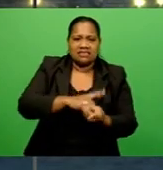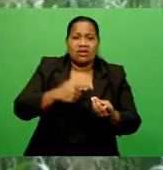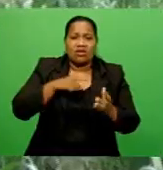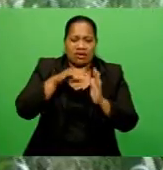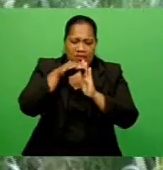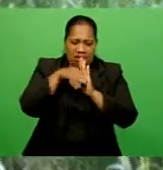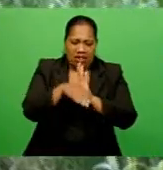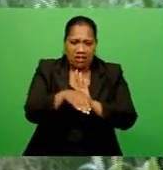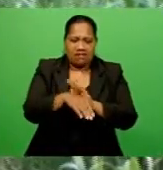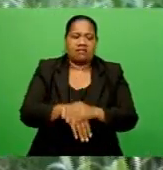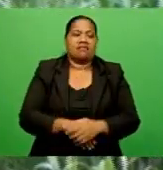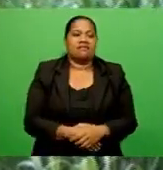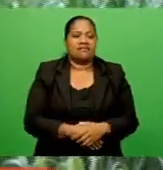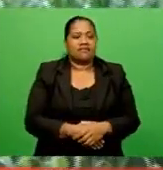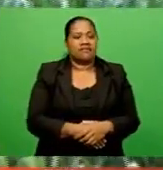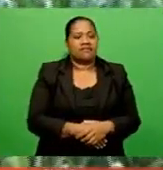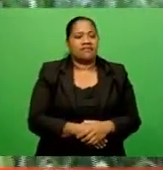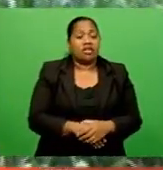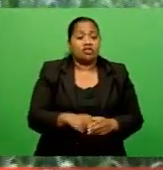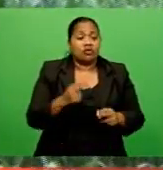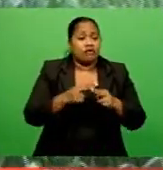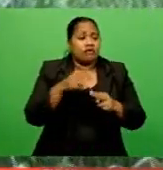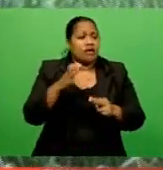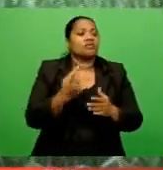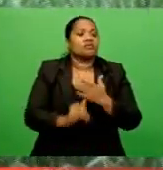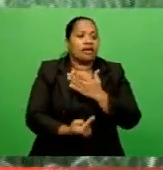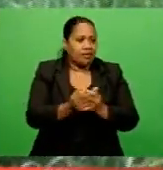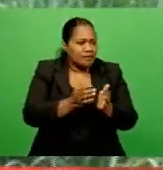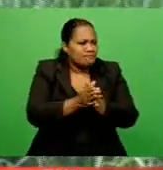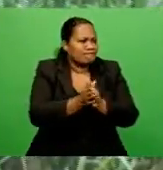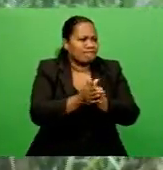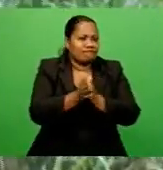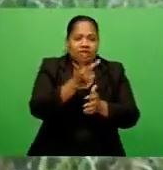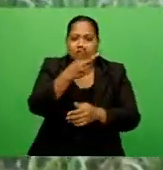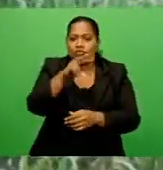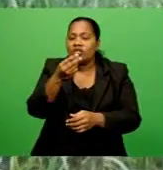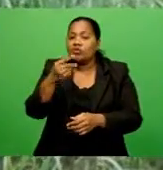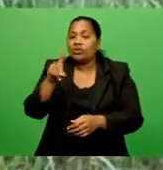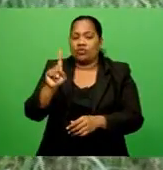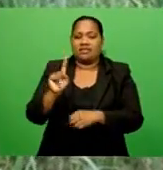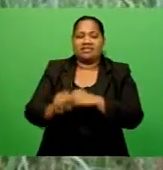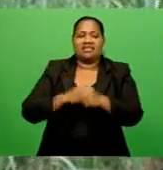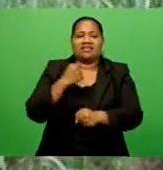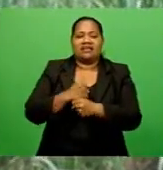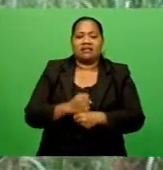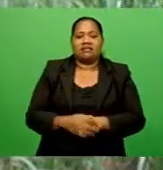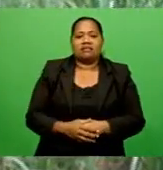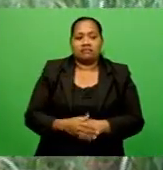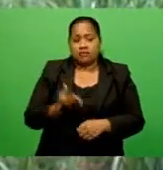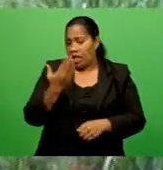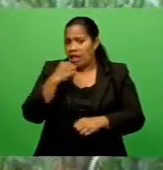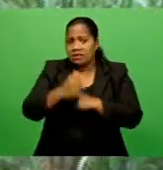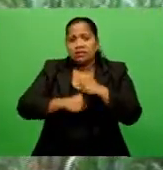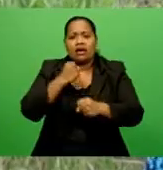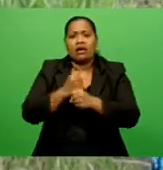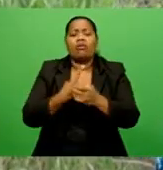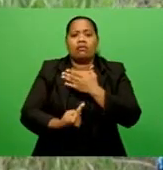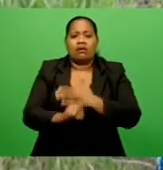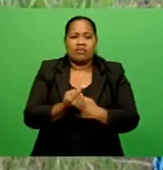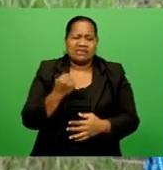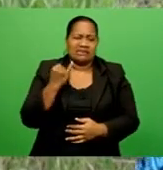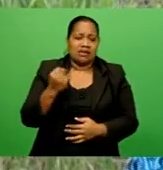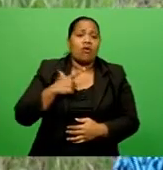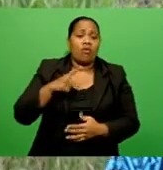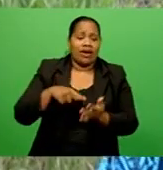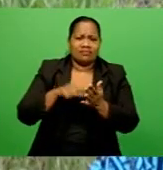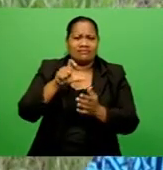reports. These farmers are looking forward to a better 2021 season. Last season was really bad because of the cyclone,